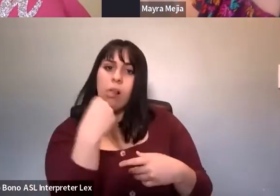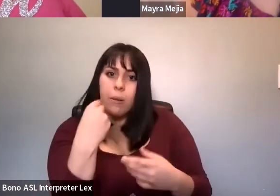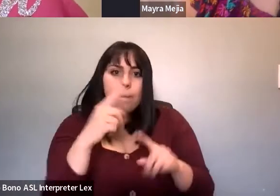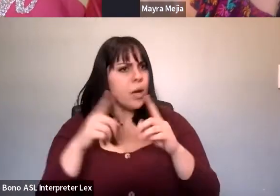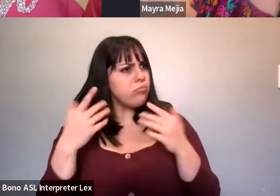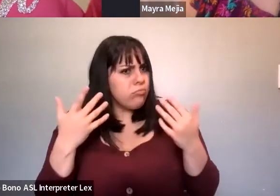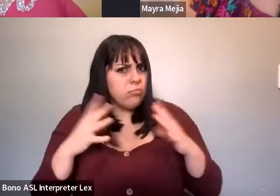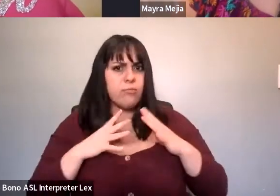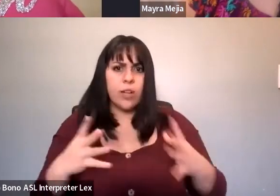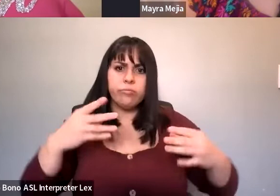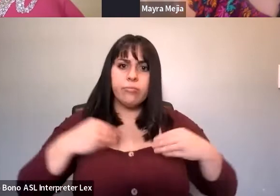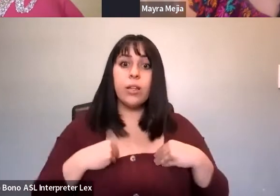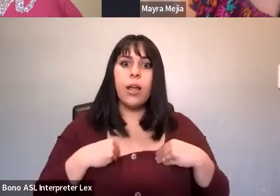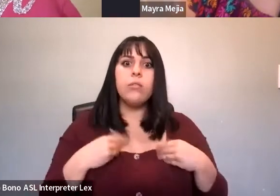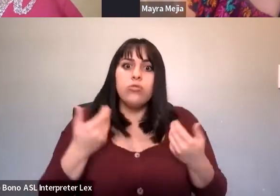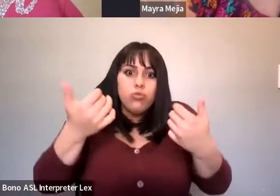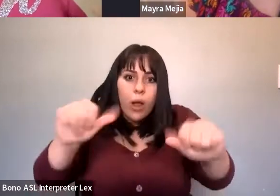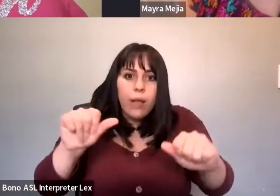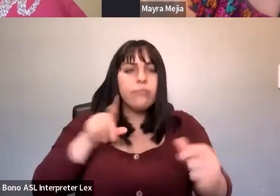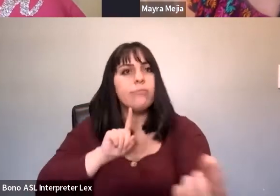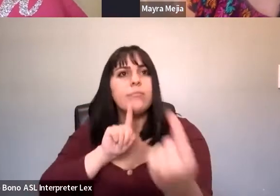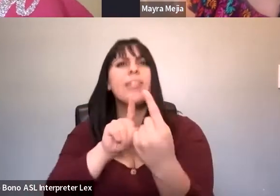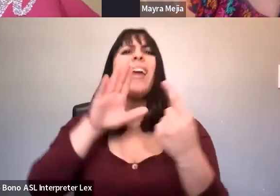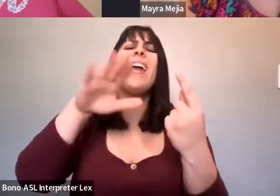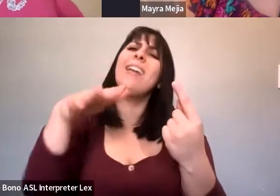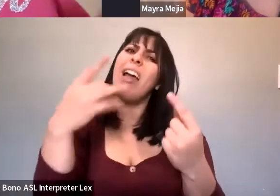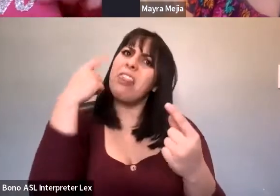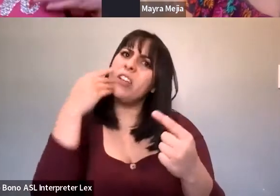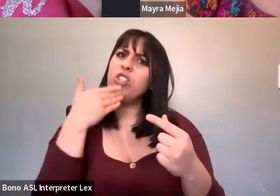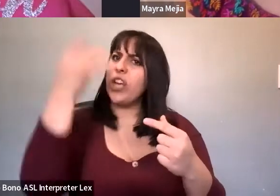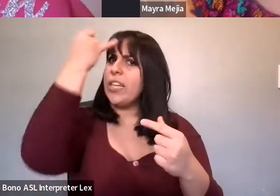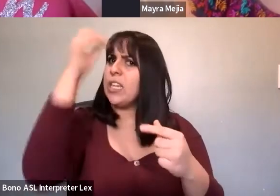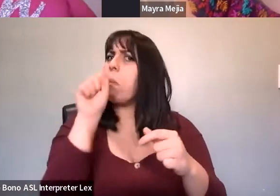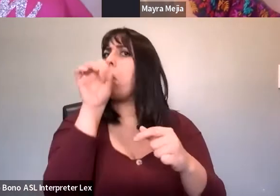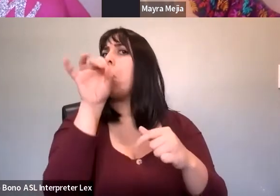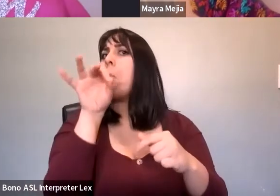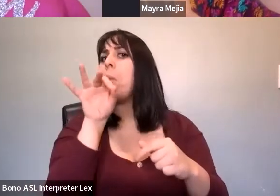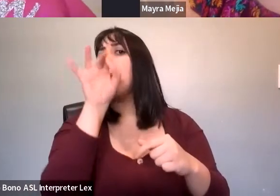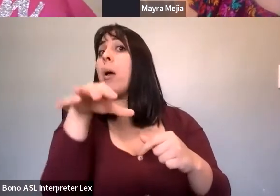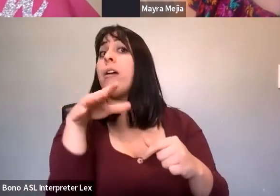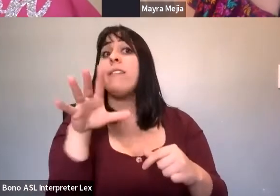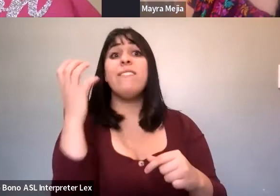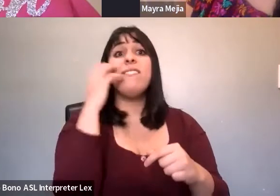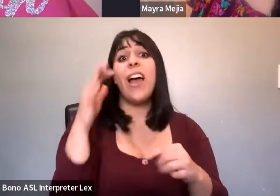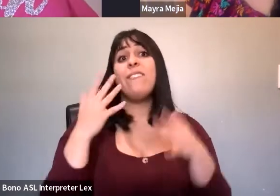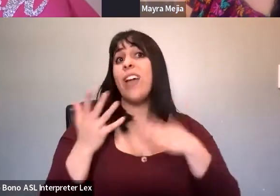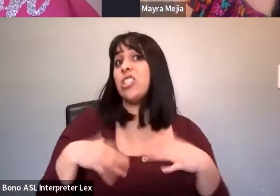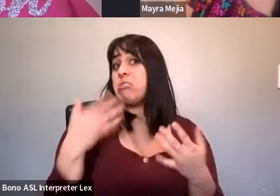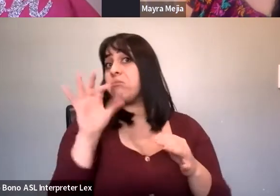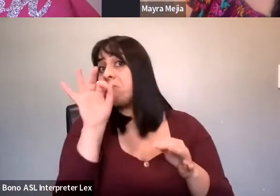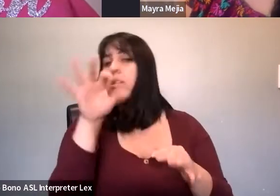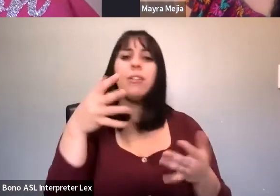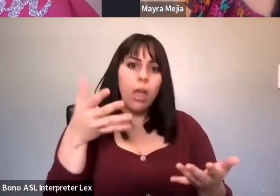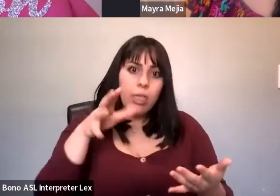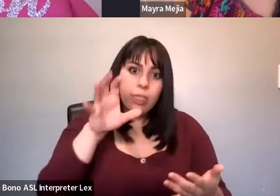hey, I would like to have a monthly column, about plus fashion or fat fashion or however you want to call it. I think that's the